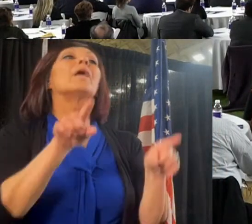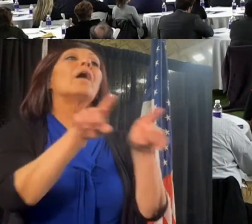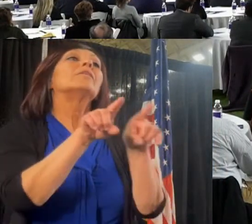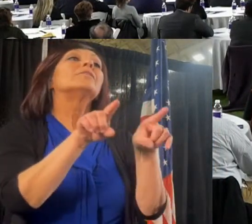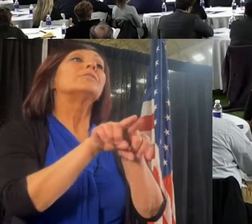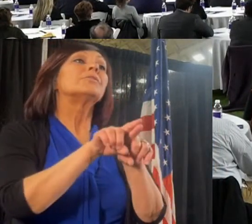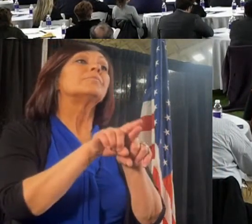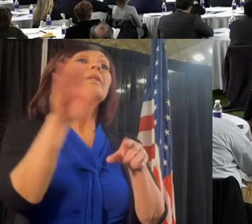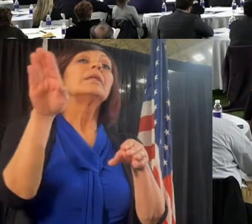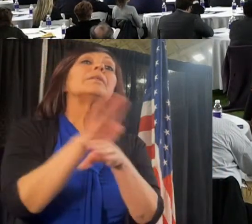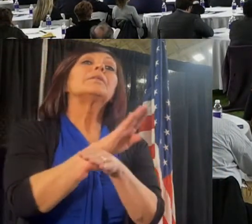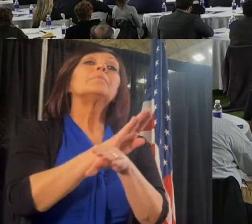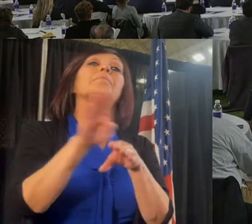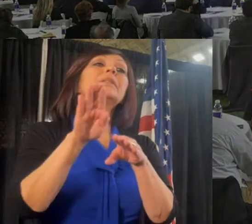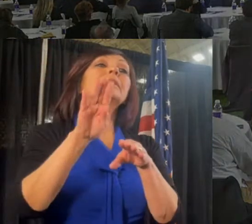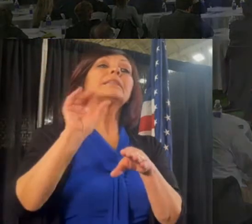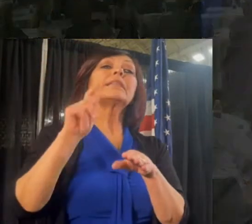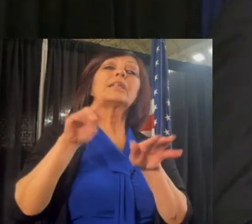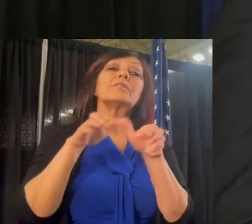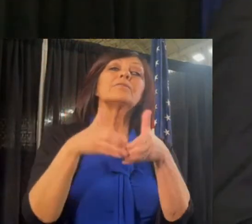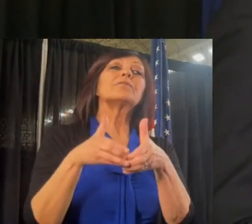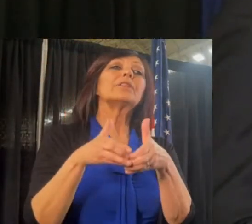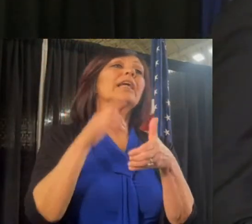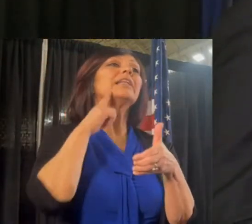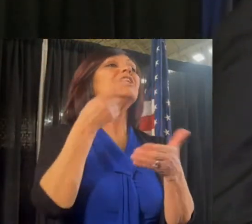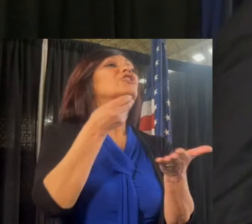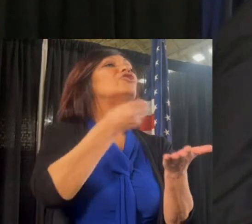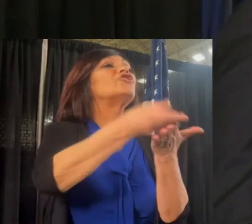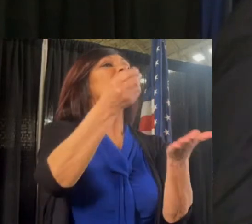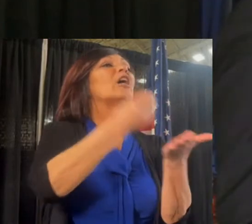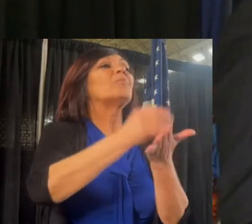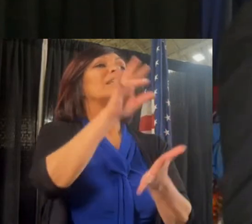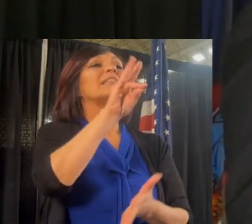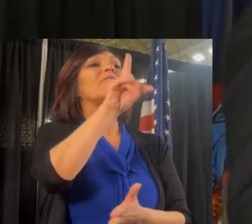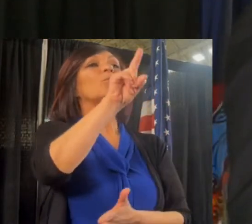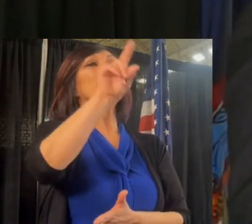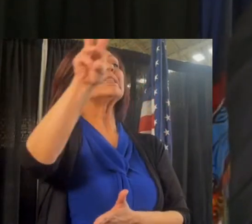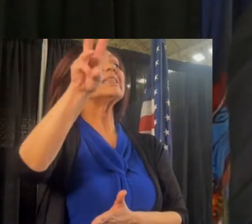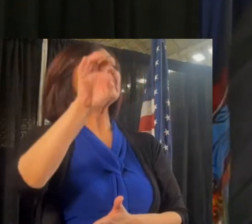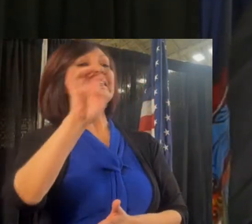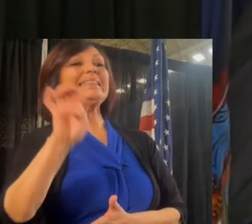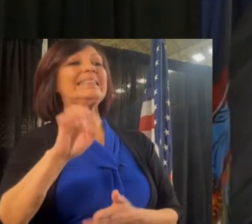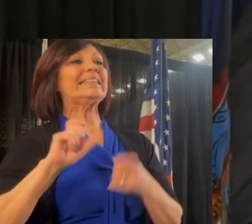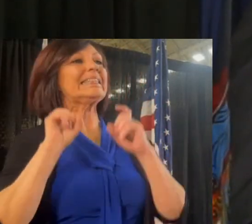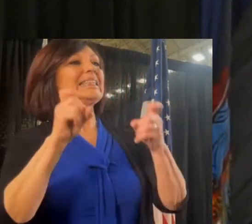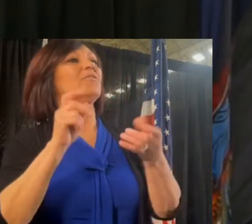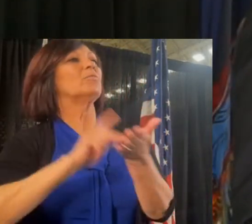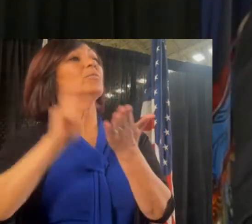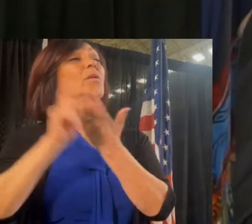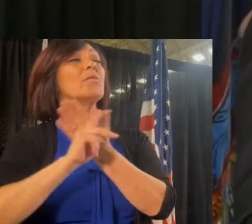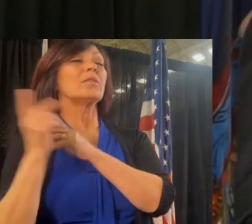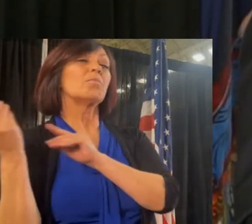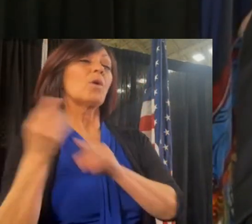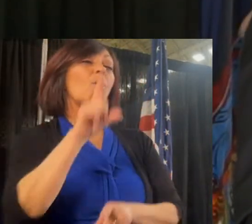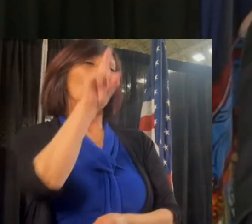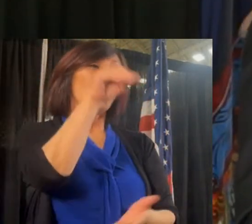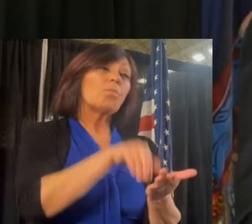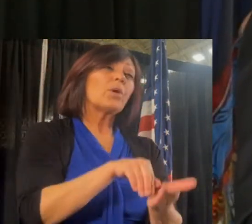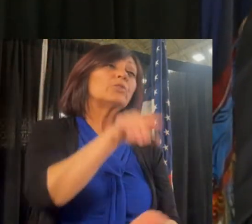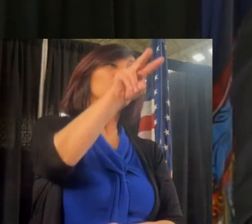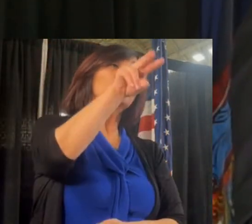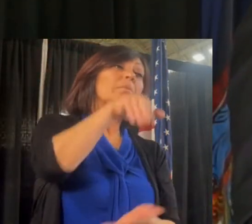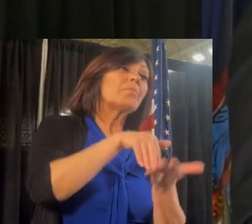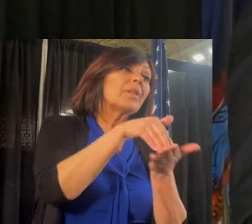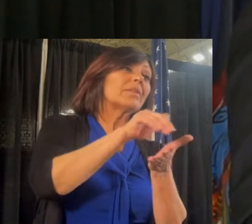Additionally, the Business Task Force established the Shop 716 e-gift card program that poured $1.2 million back into